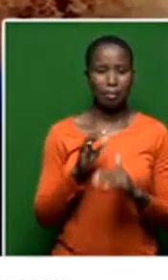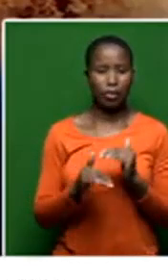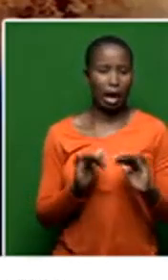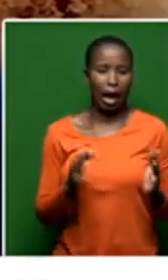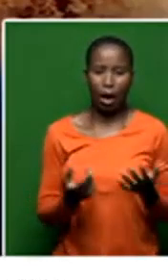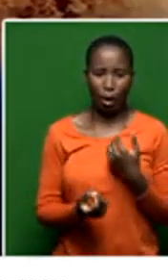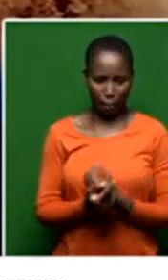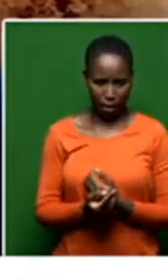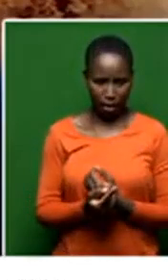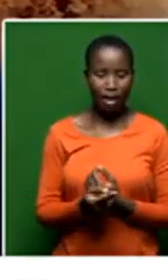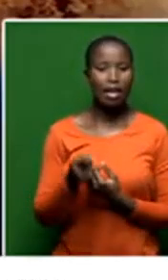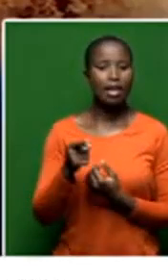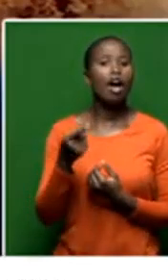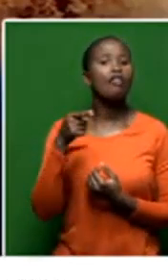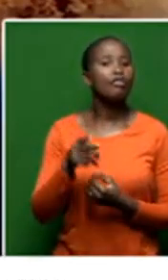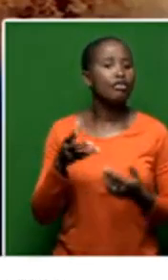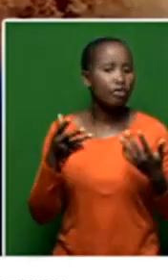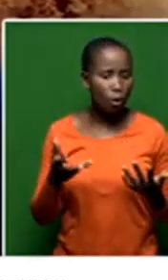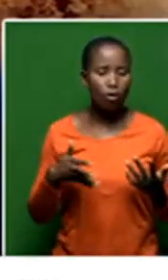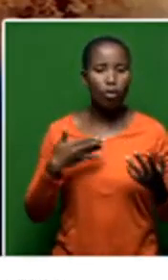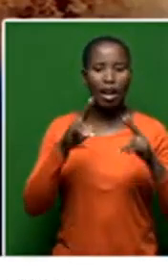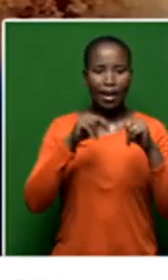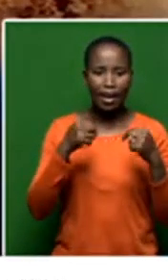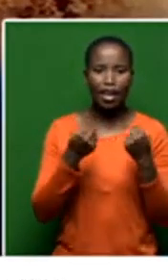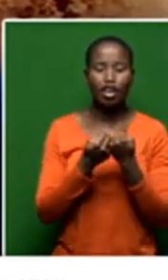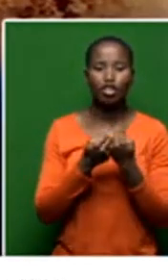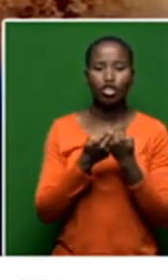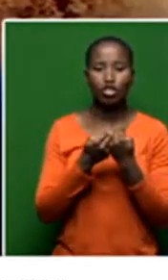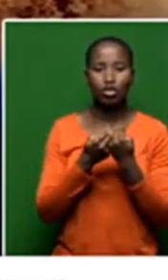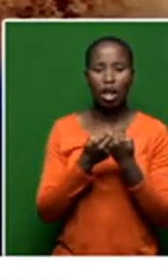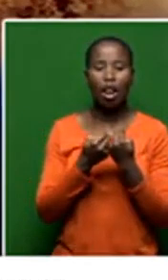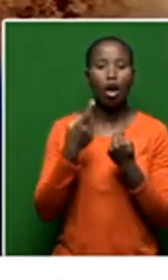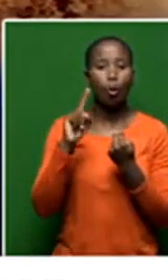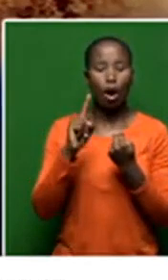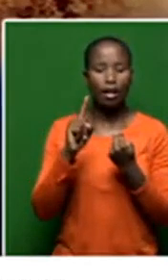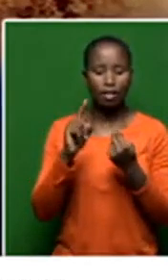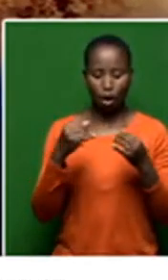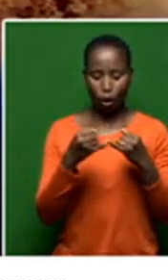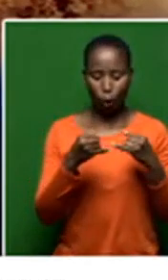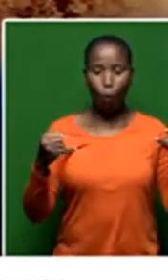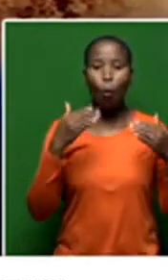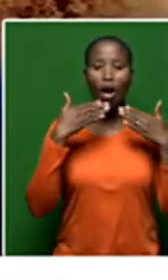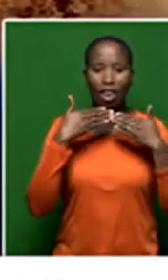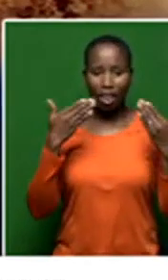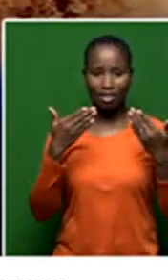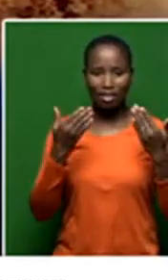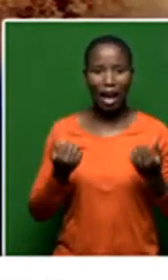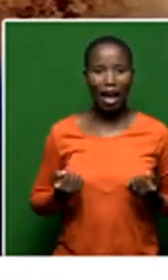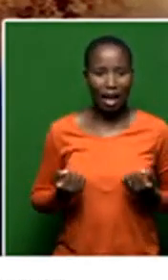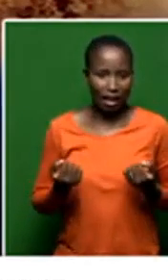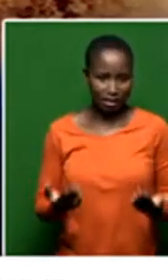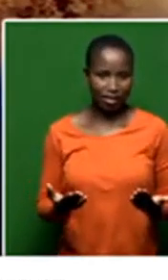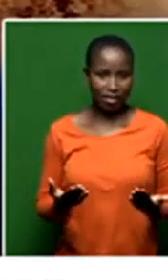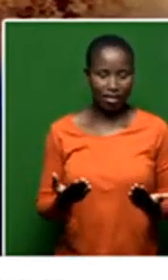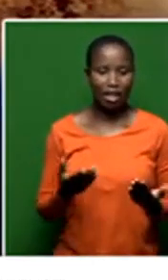is, of course, for the purposes of providing national broadband wireless access services to all South Africans. And